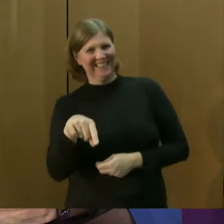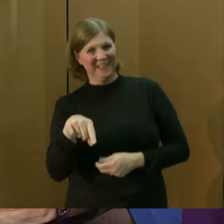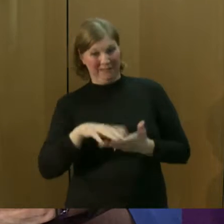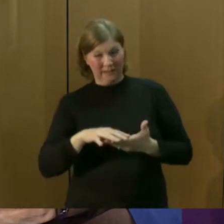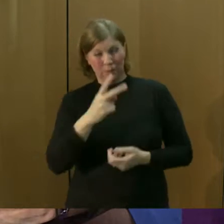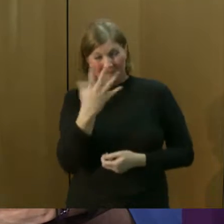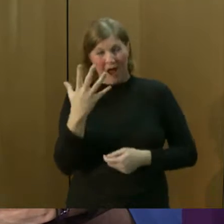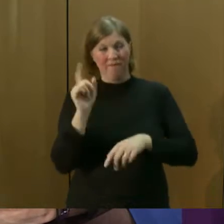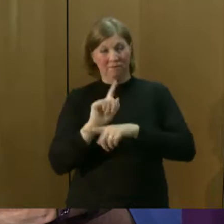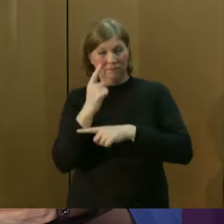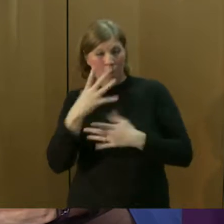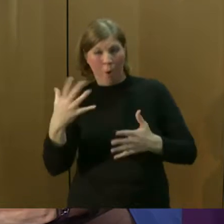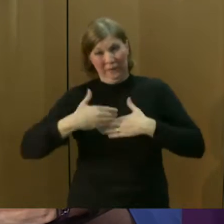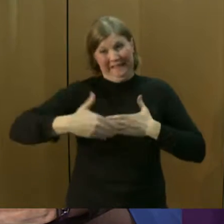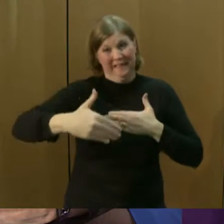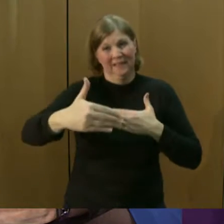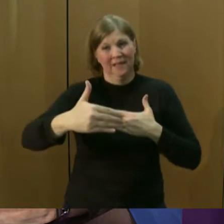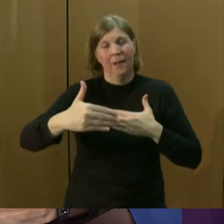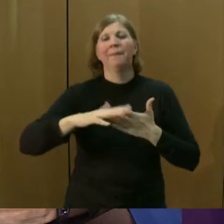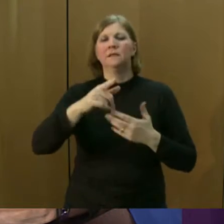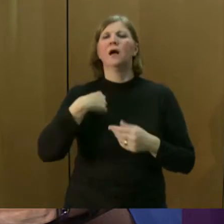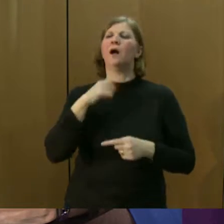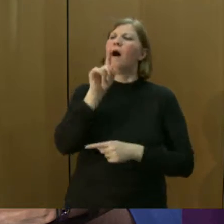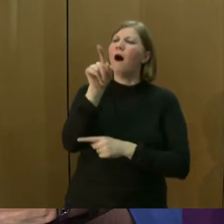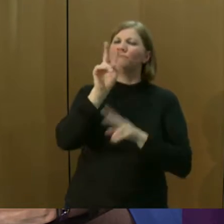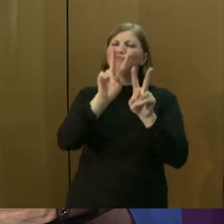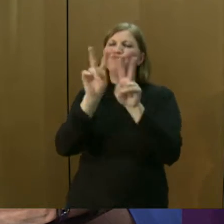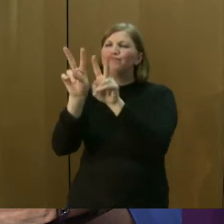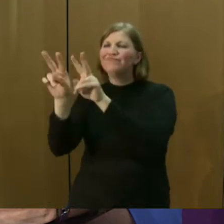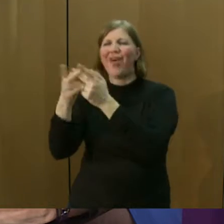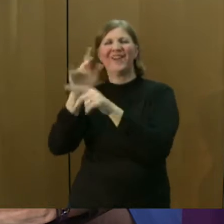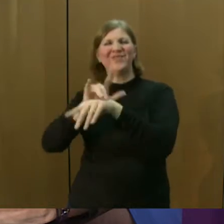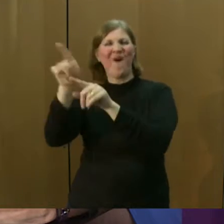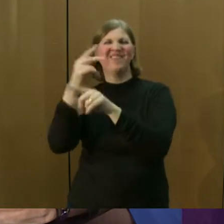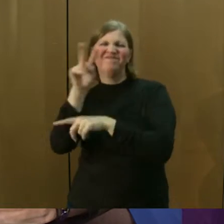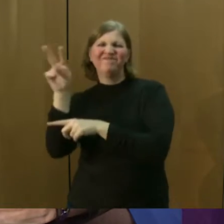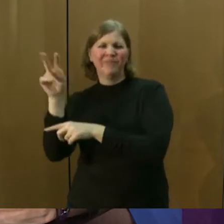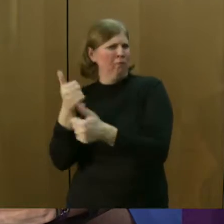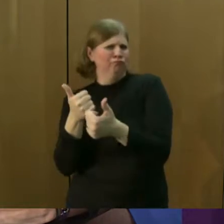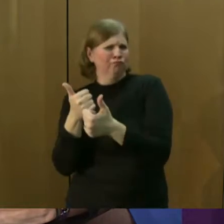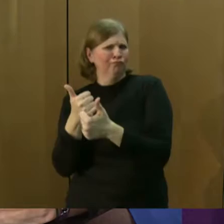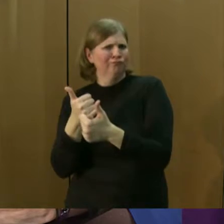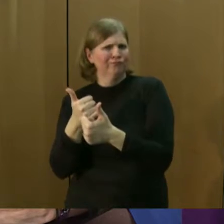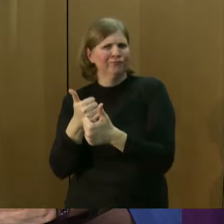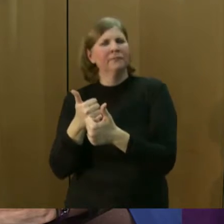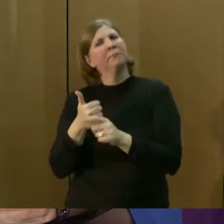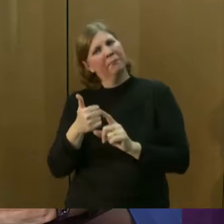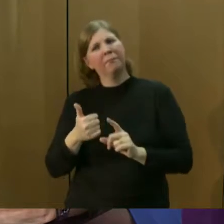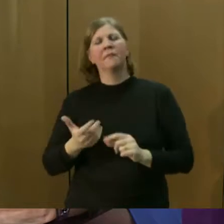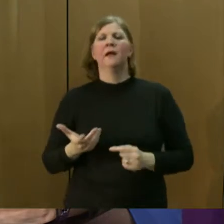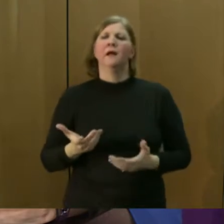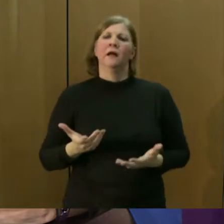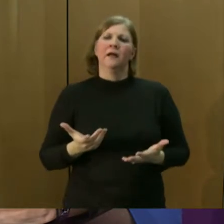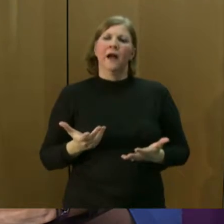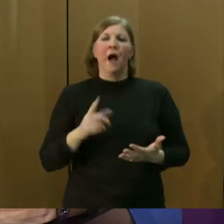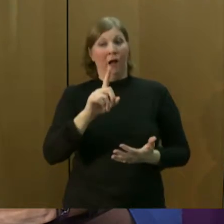that's around you, then it's less important. If you want to book a tour, then you have to have a piece of work that is tour ready. Yeah. If you want to get an award for new,